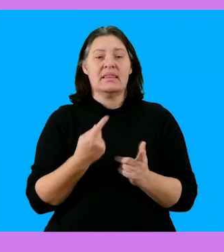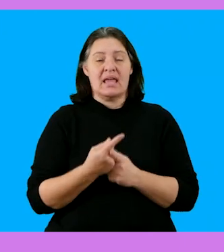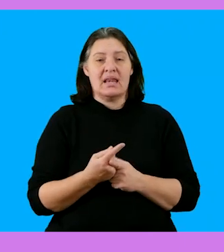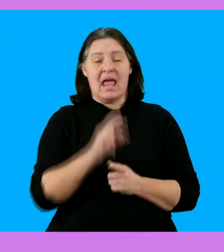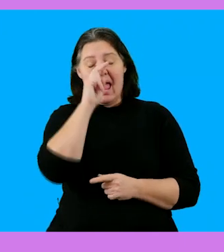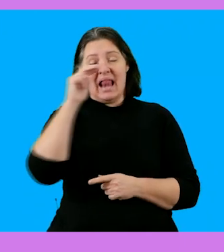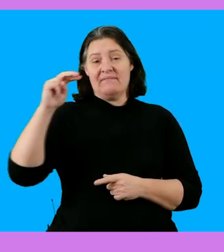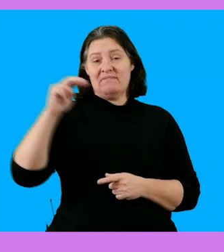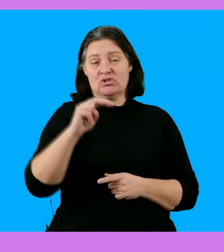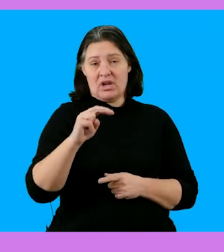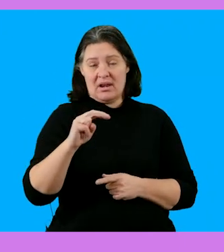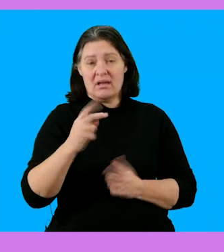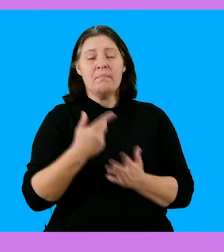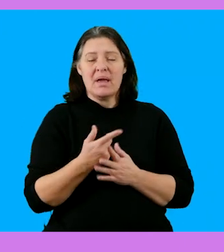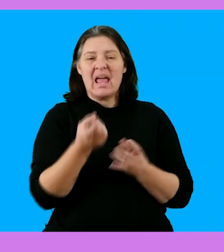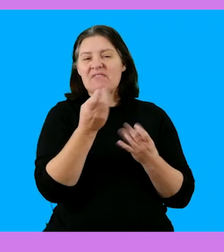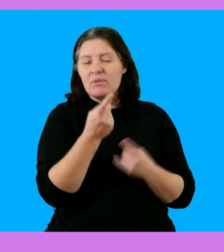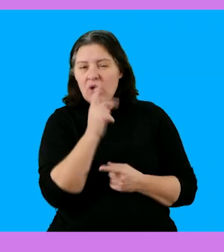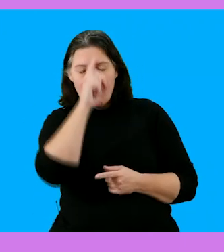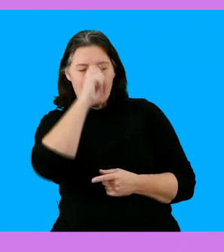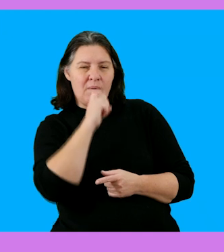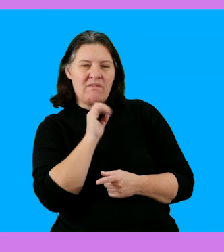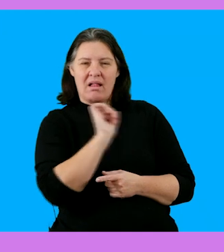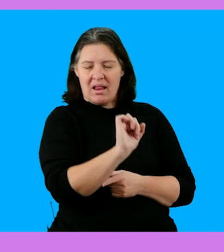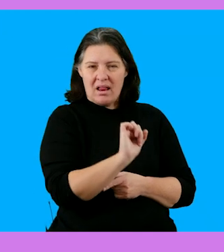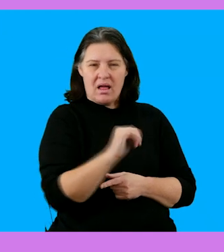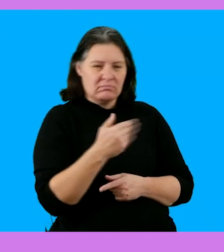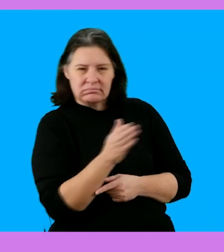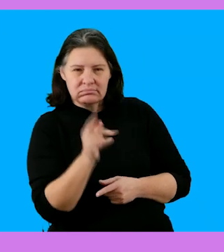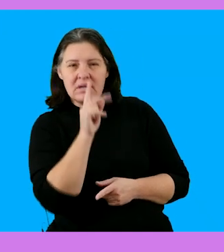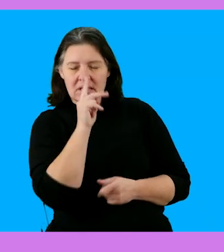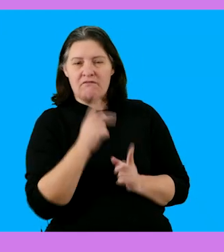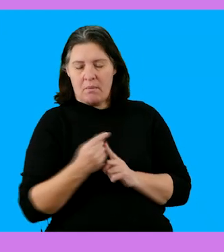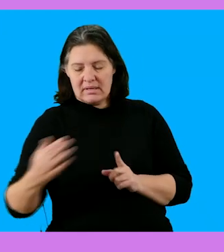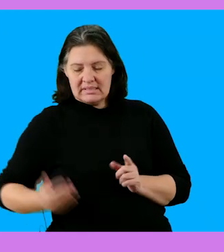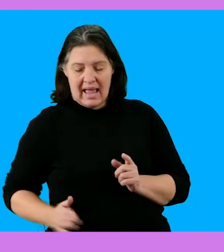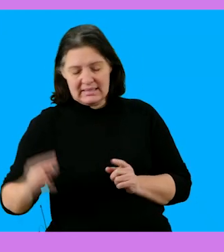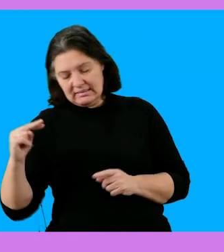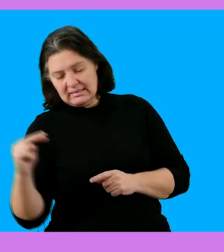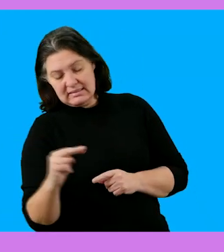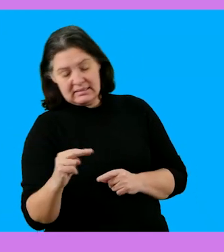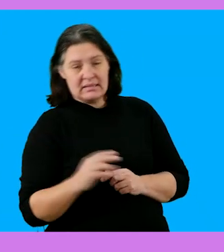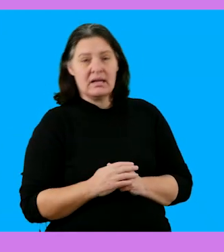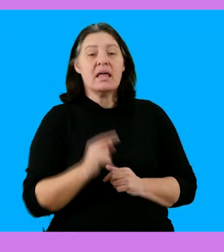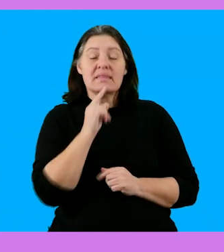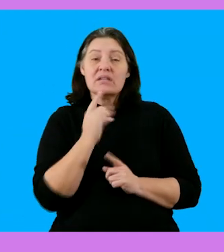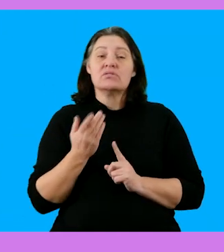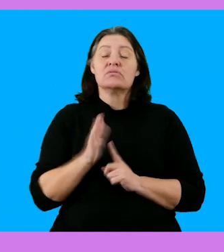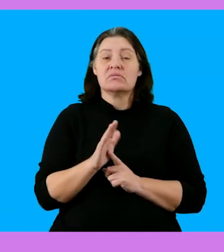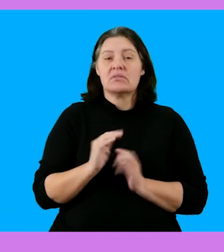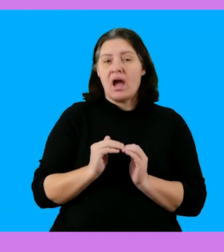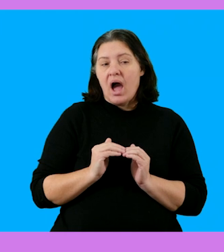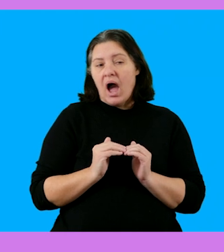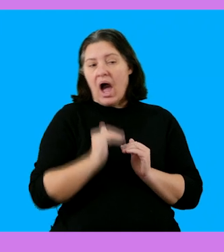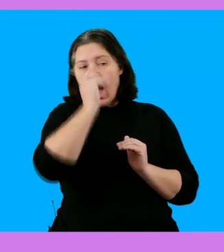objects. Then elevation map, right? Information about the profile of a route as seen from the side. This will